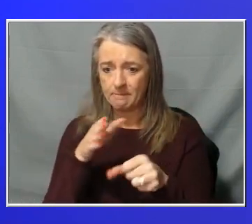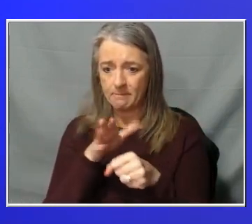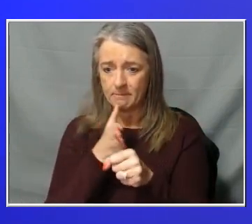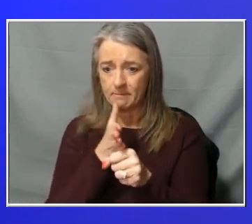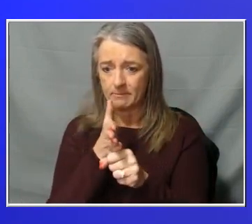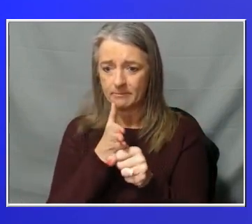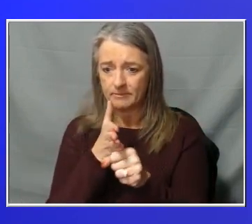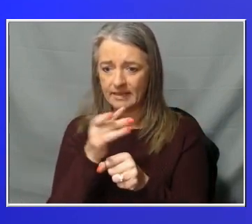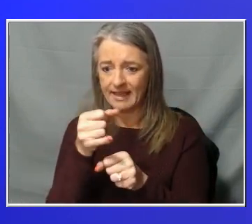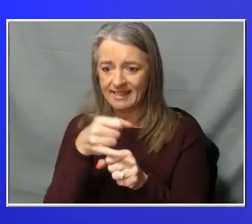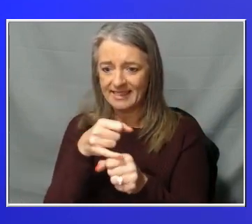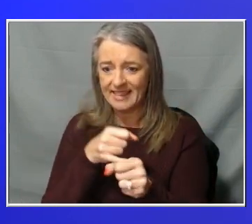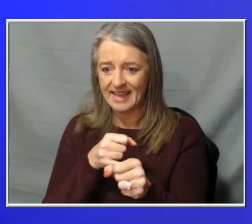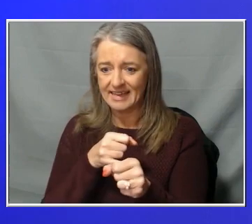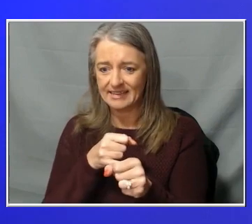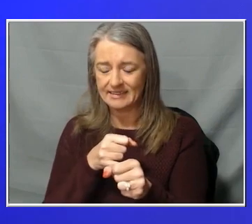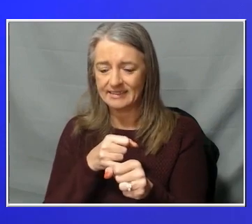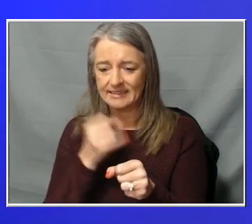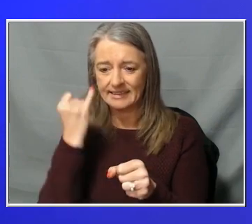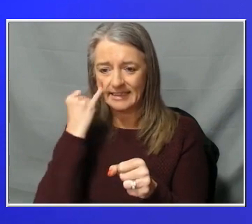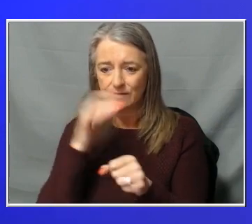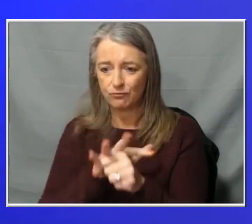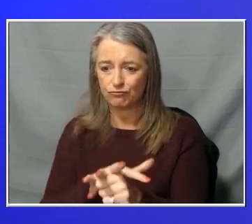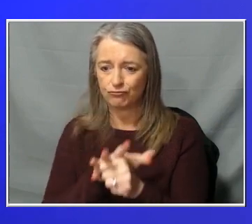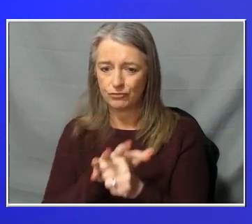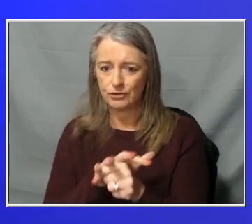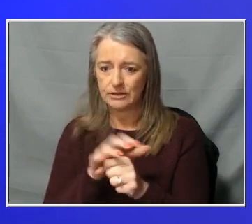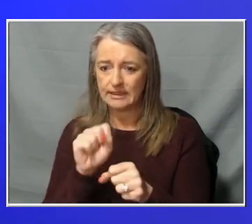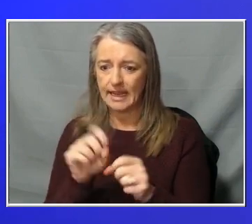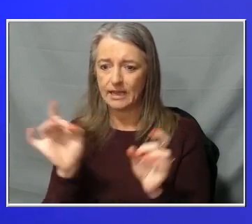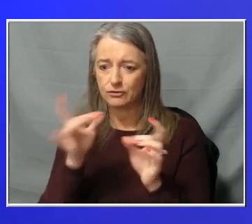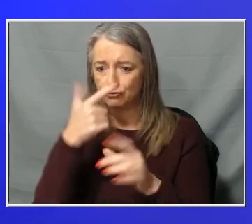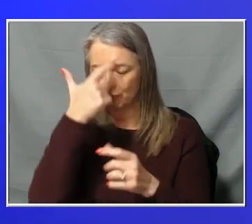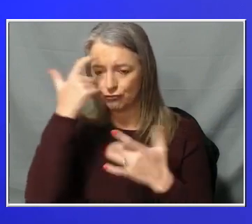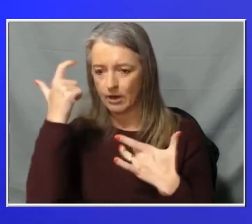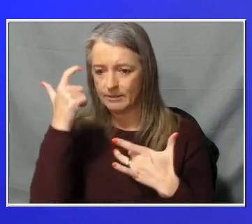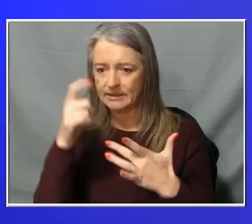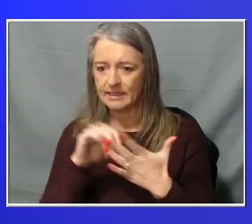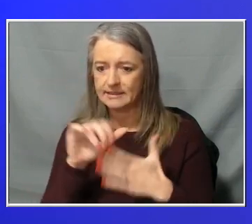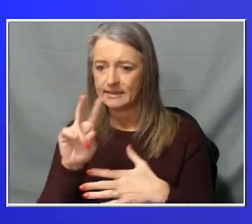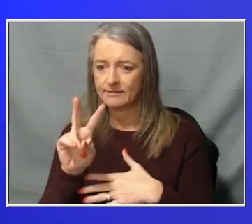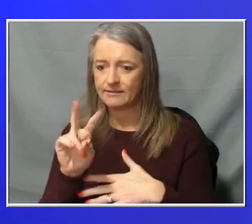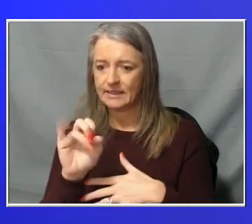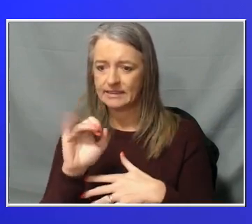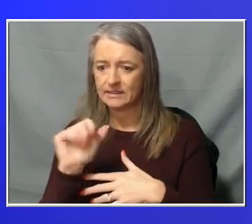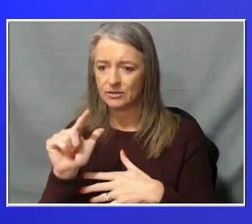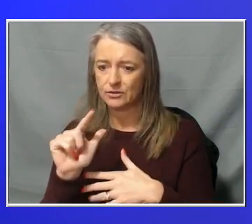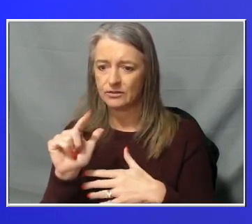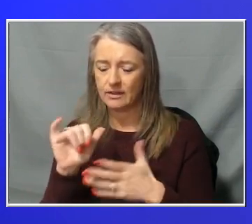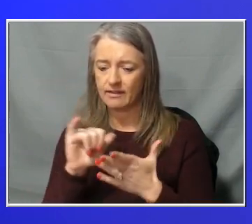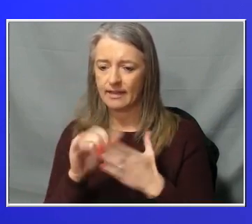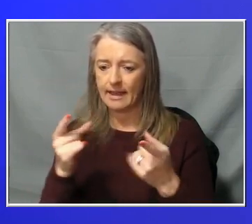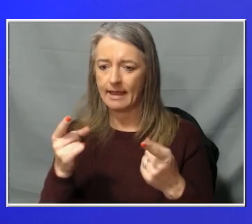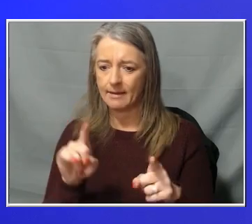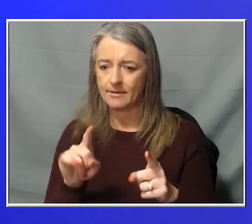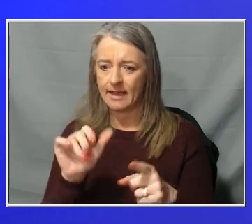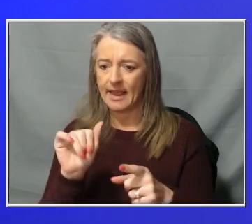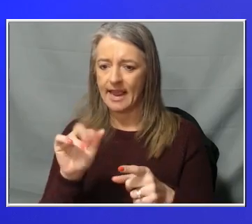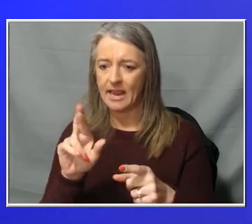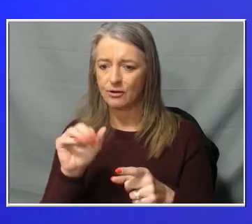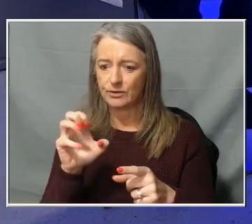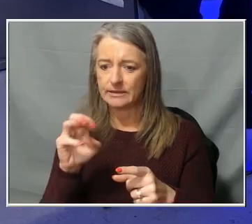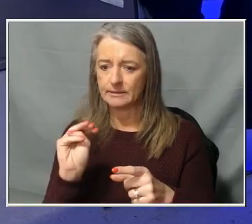line. And that thing, if you have pressure on it, can traumatize a vessel underneath it. That's exactly the vessel that had the aneurysm on it.